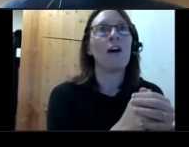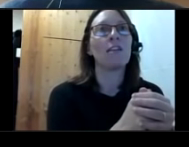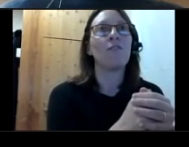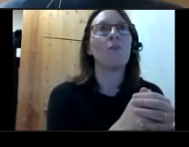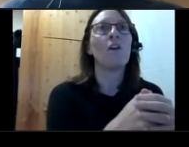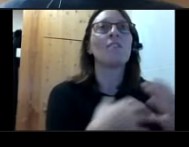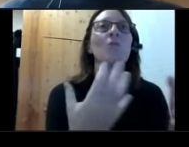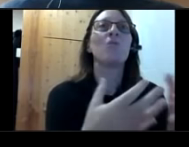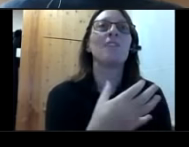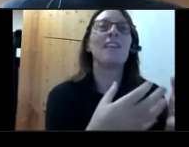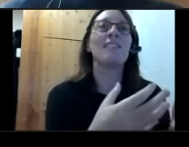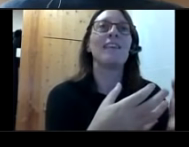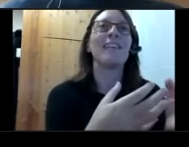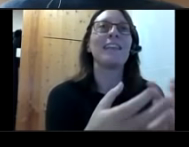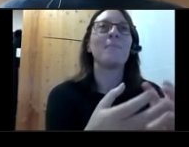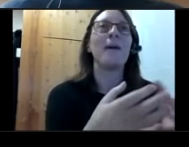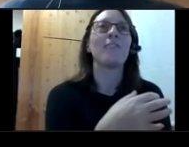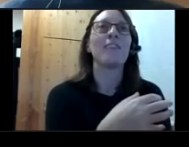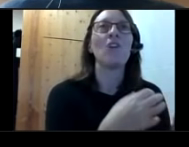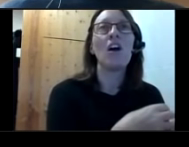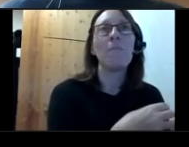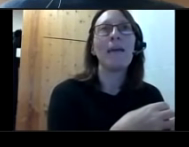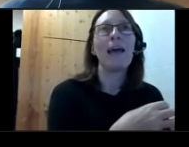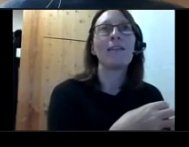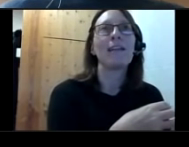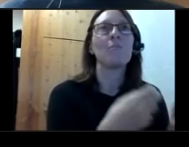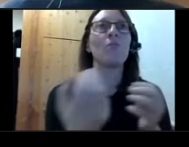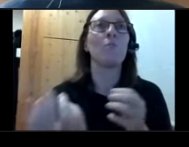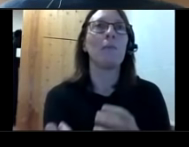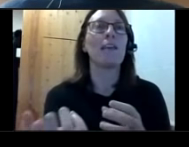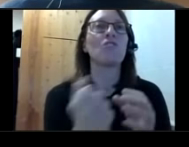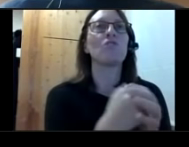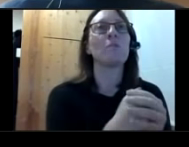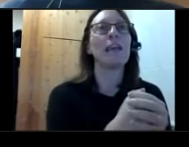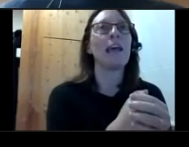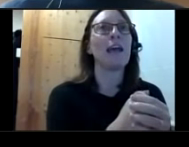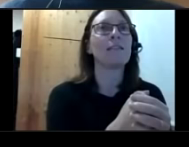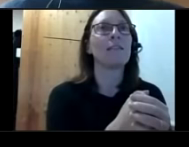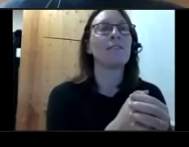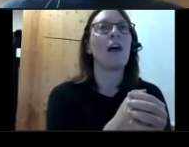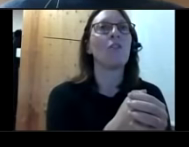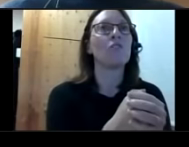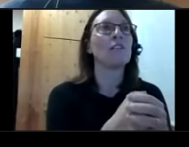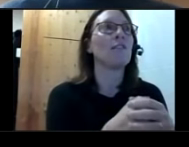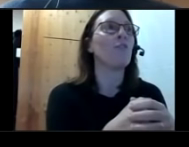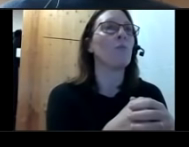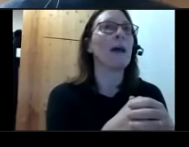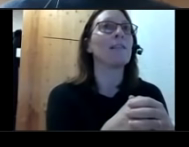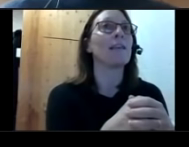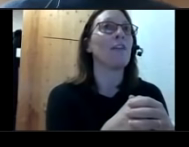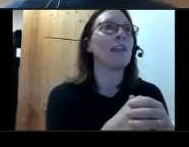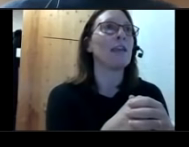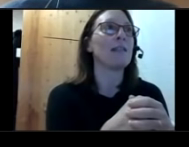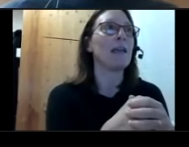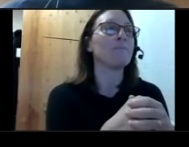being provided for. So in all these senses, it's about if you can't make it accessible, making sure somebody can access an alternative